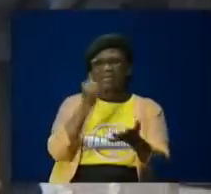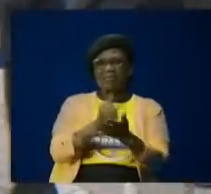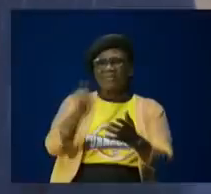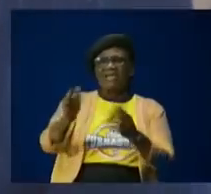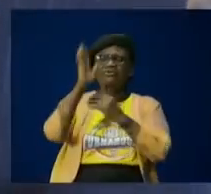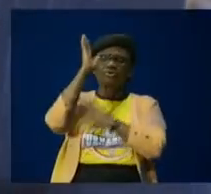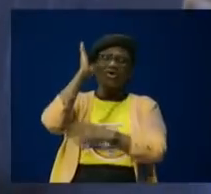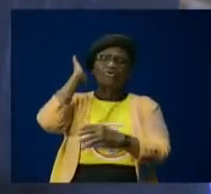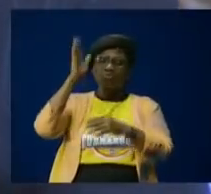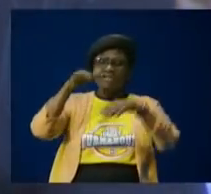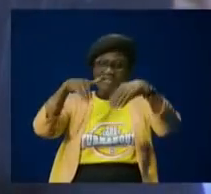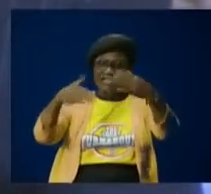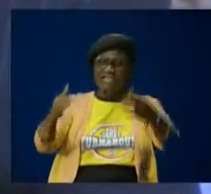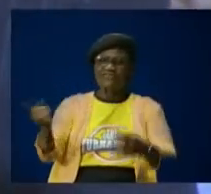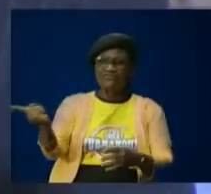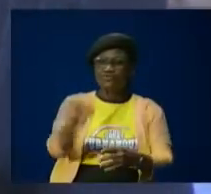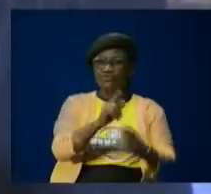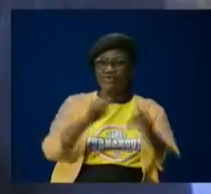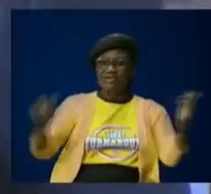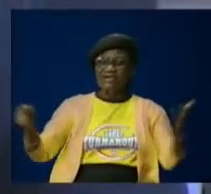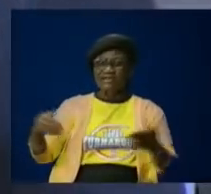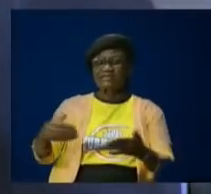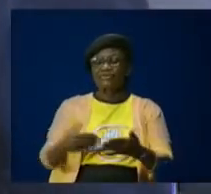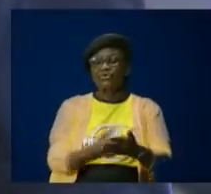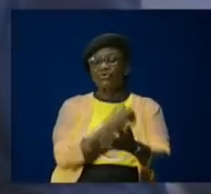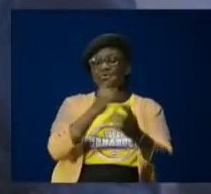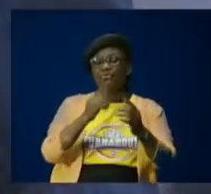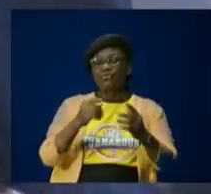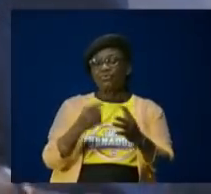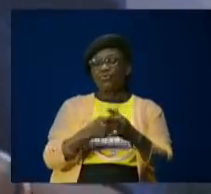God will give you a brand new beginning.